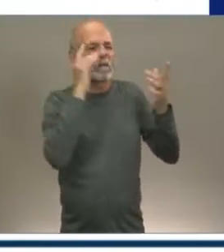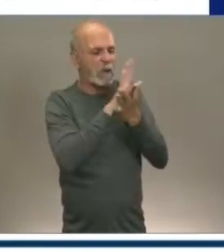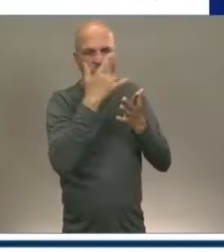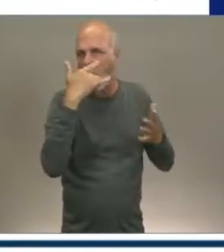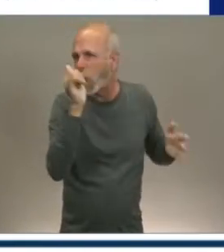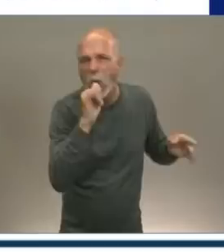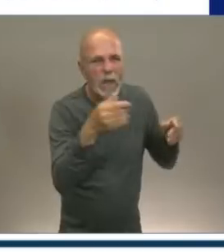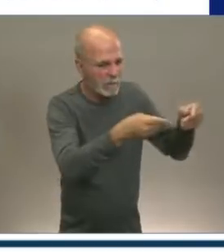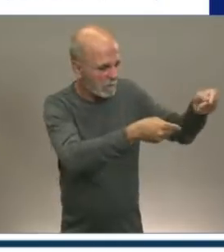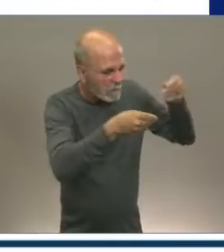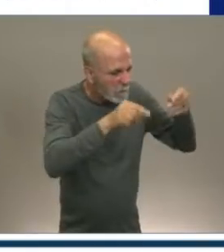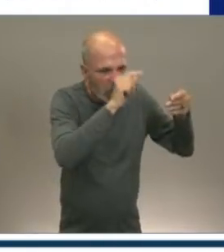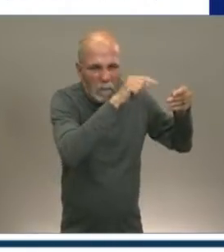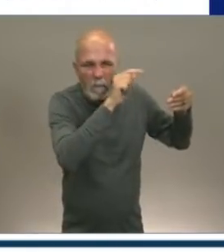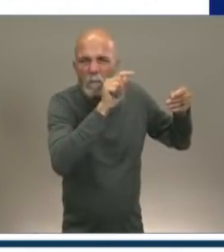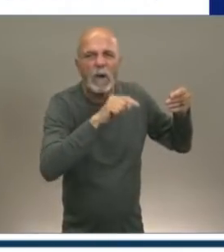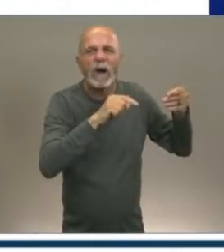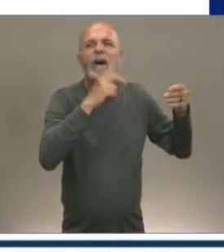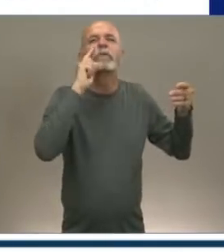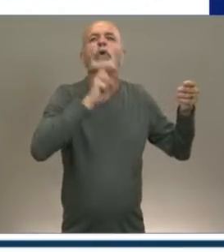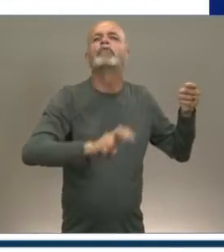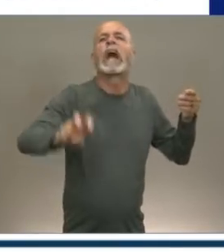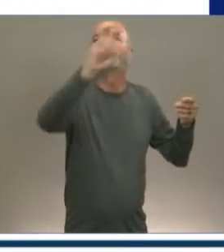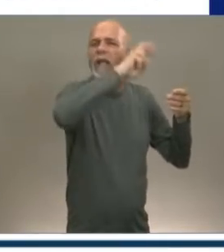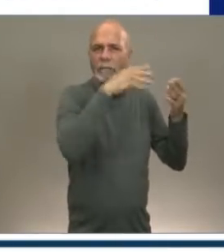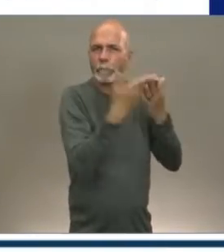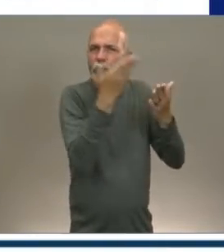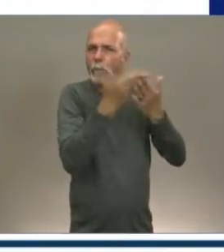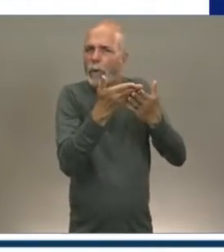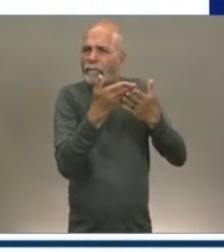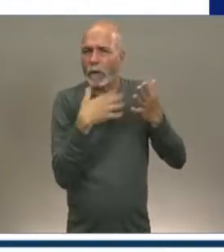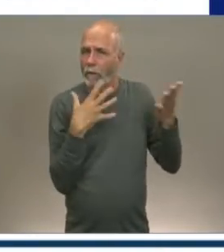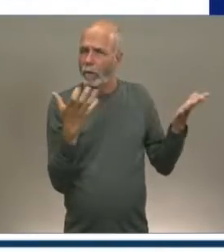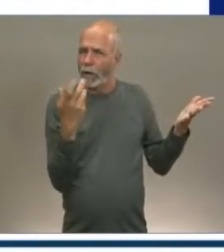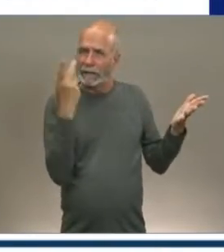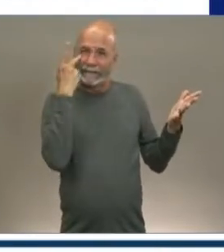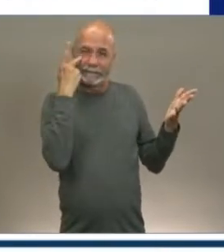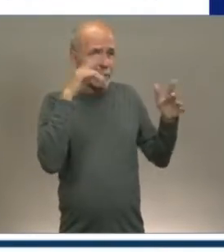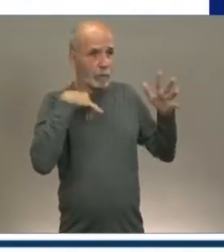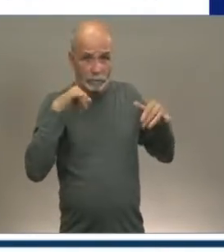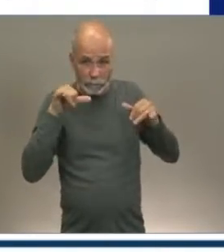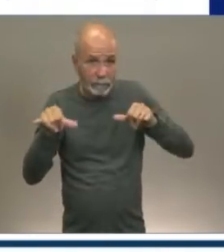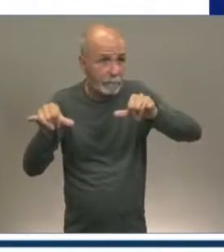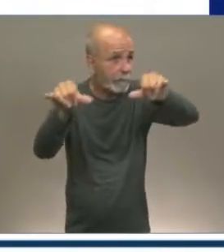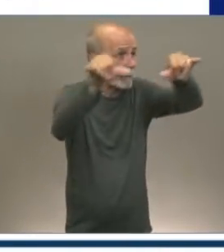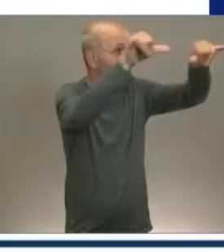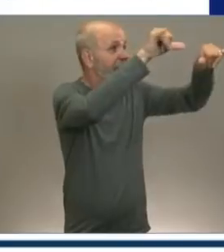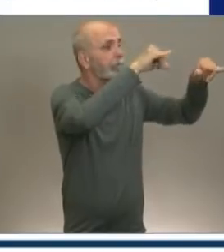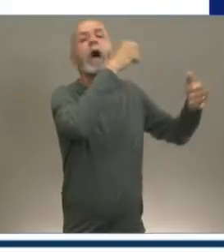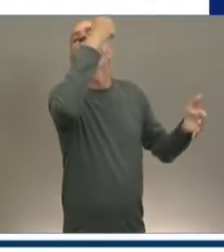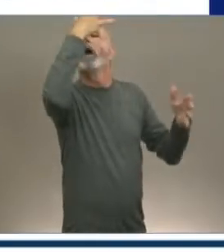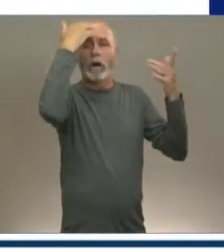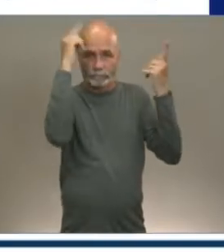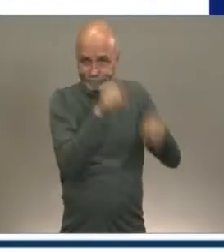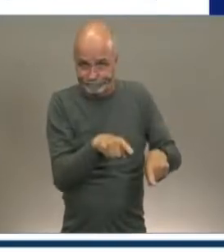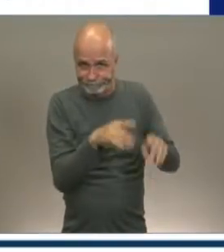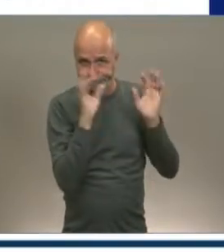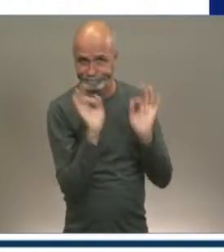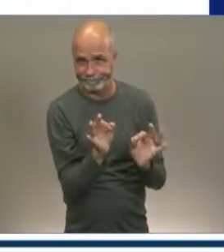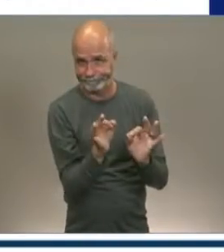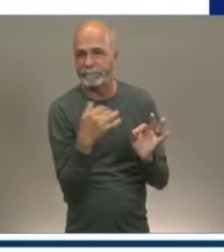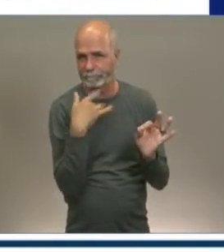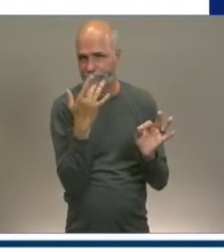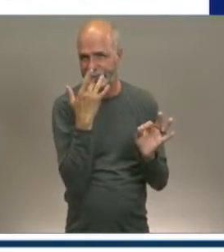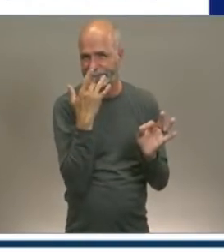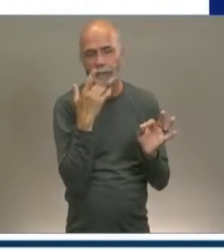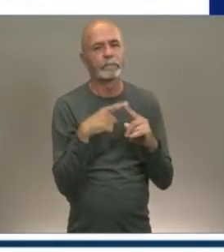travelers. So we need to have, I would like to see as much consistency as possible so that there's documents that we can all count on. But